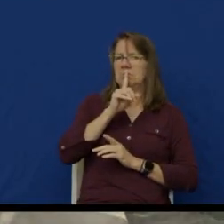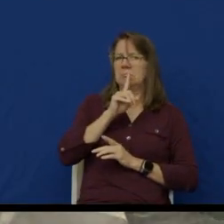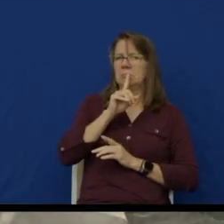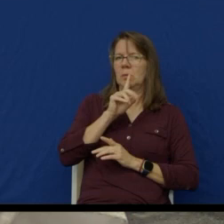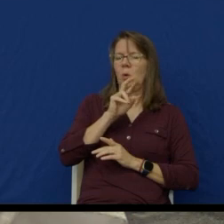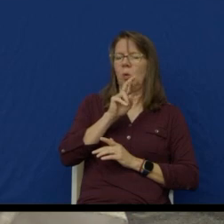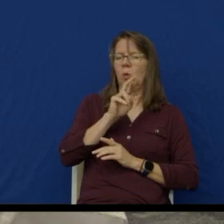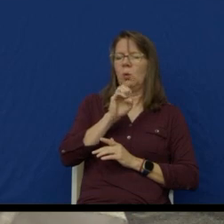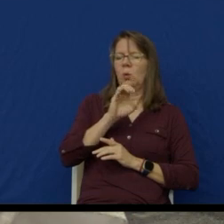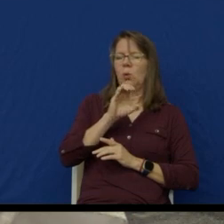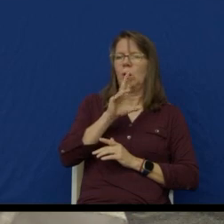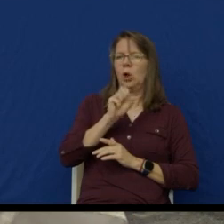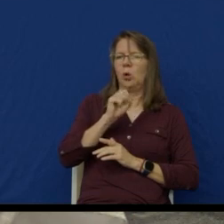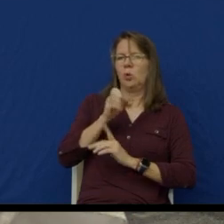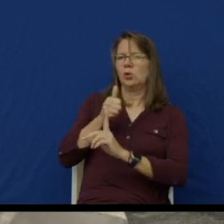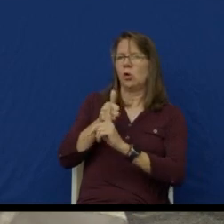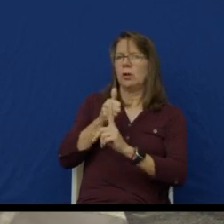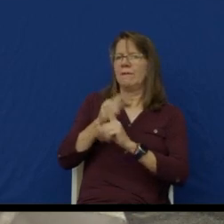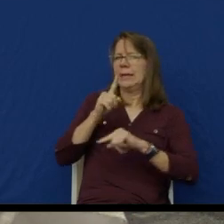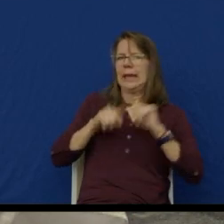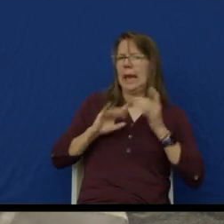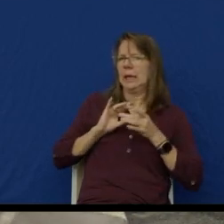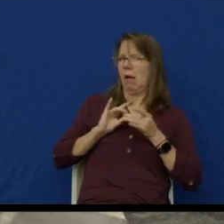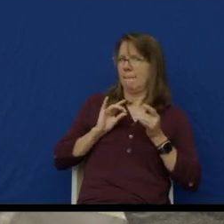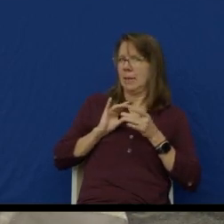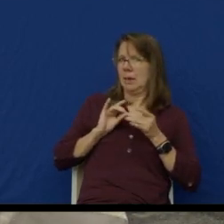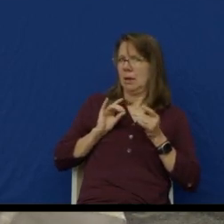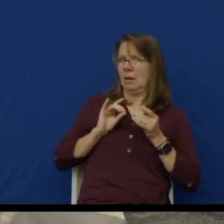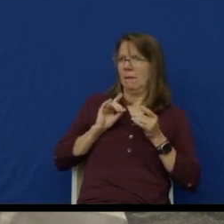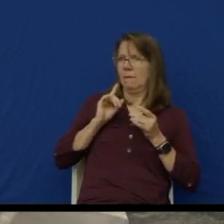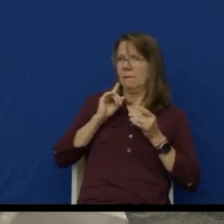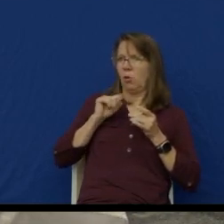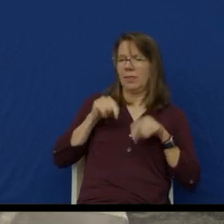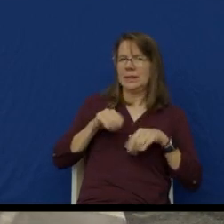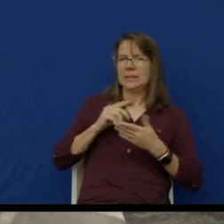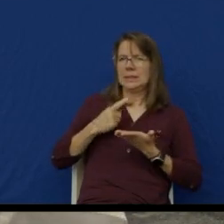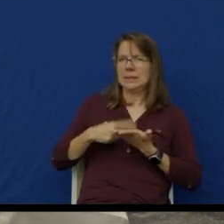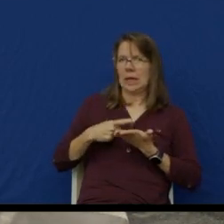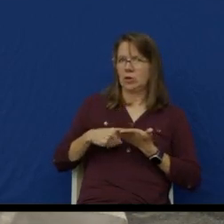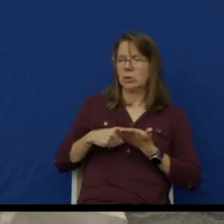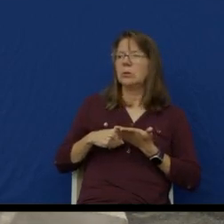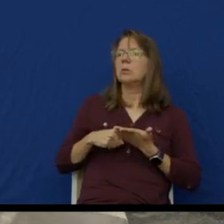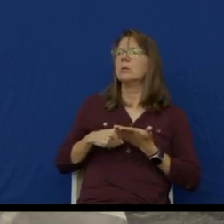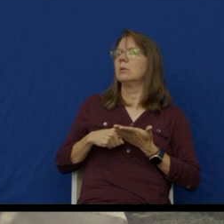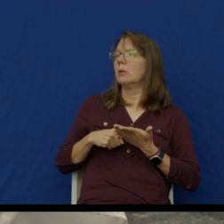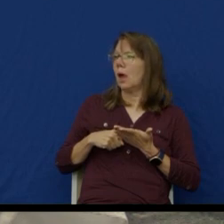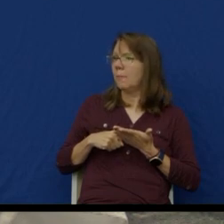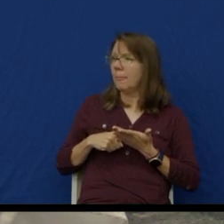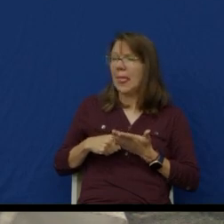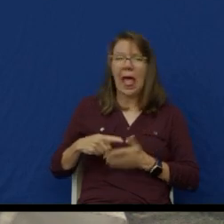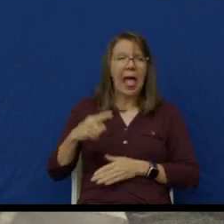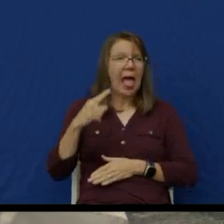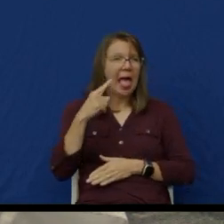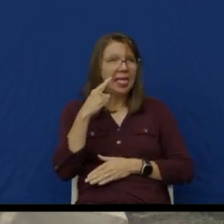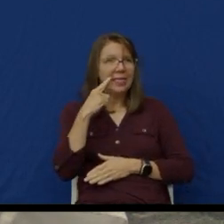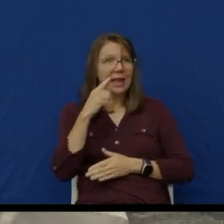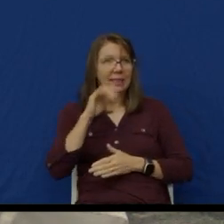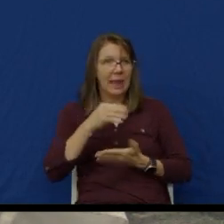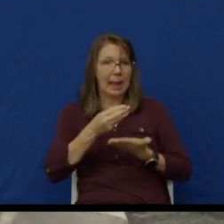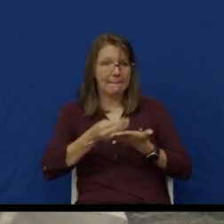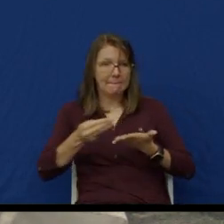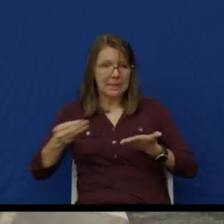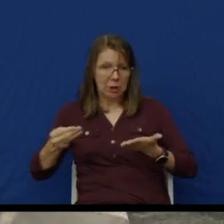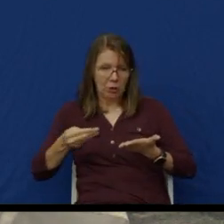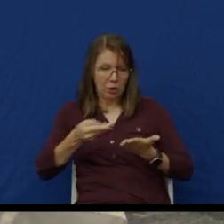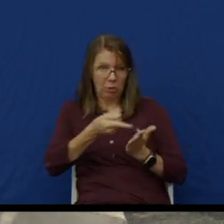we'll note that for the minutes. Yeah, thank you. I think the material provides a lot of